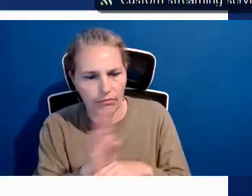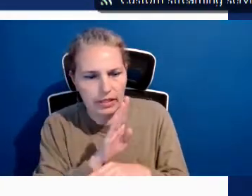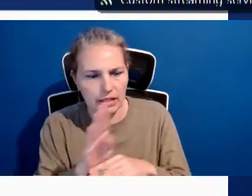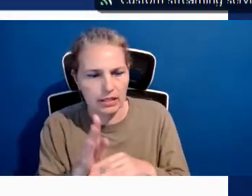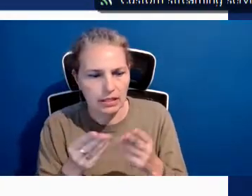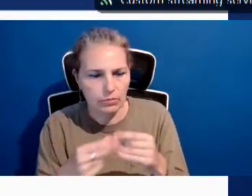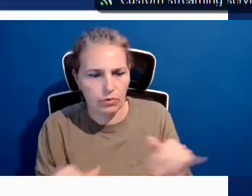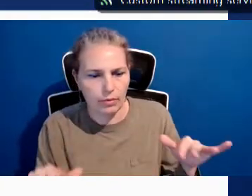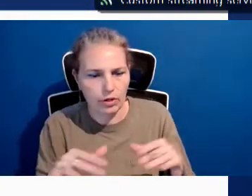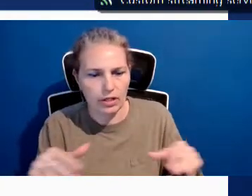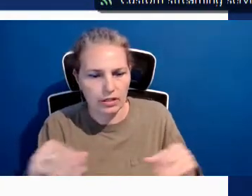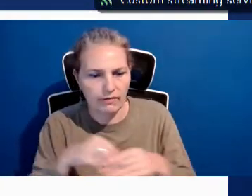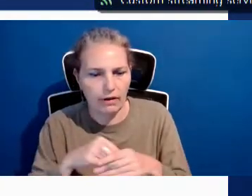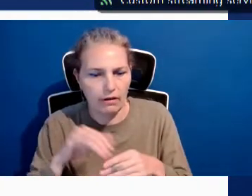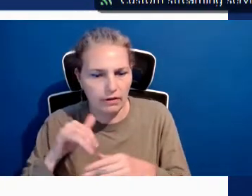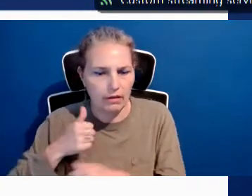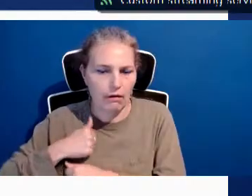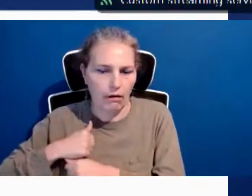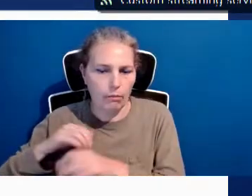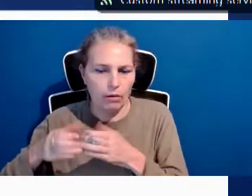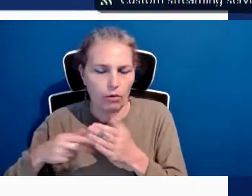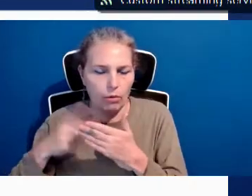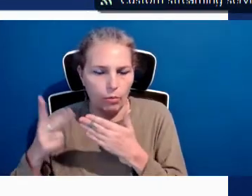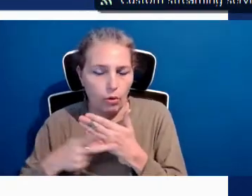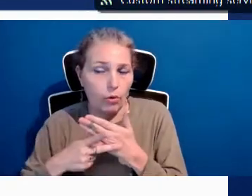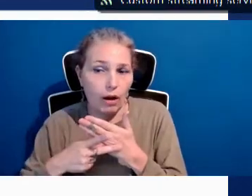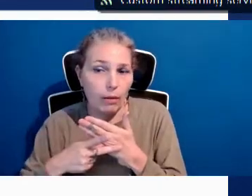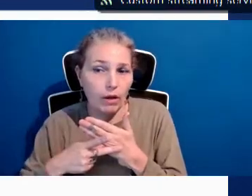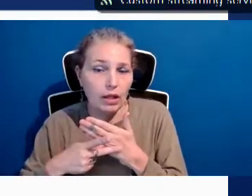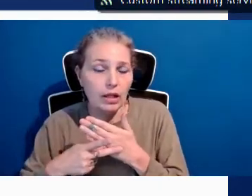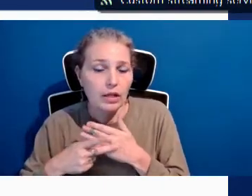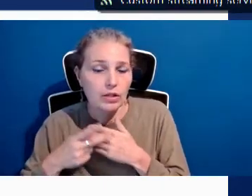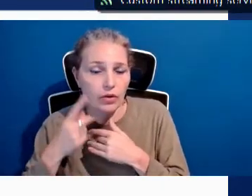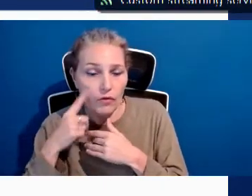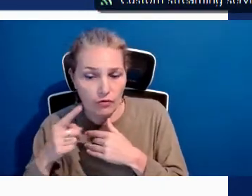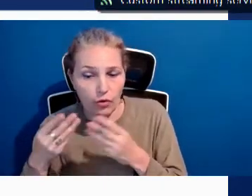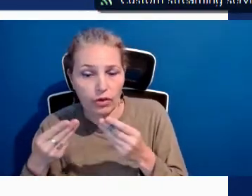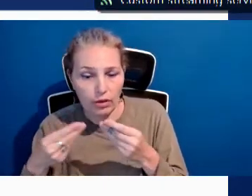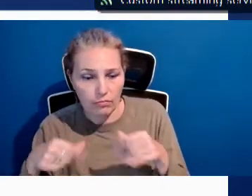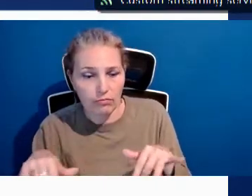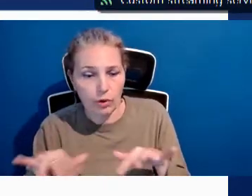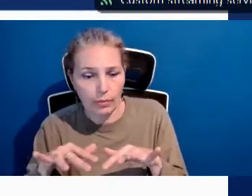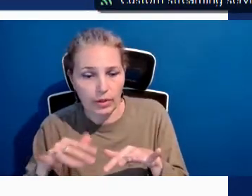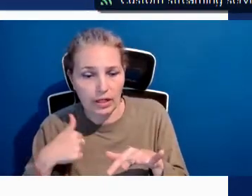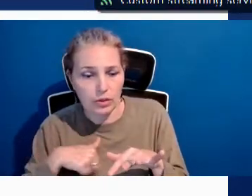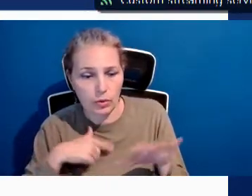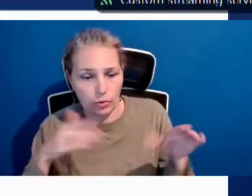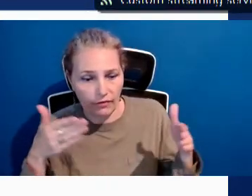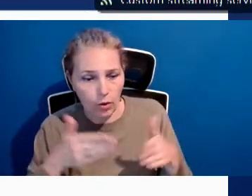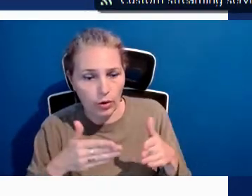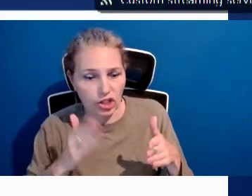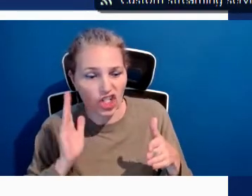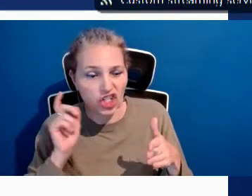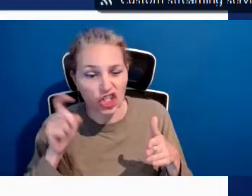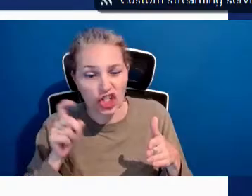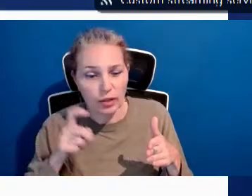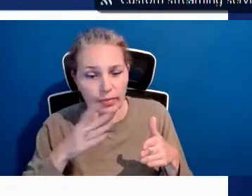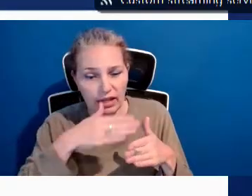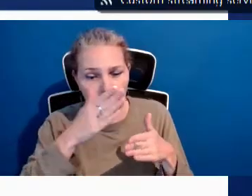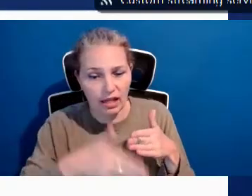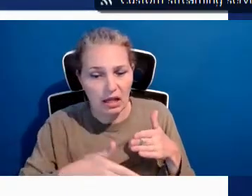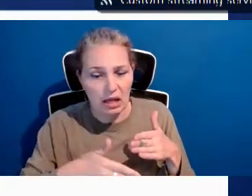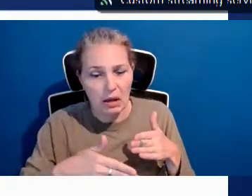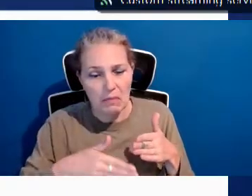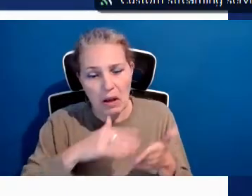is part of the Army Corps program. So for the ones that we are doing, should be complete by mid to